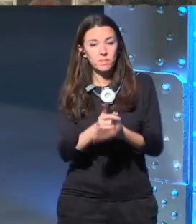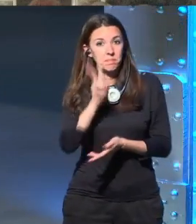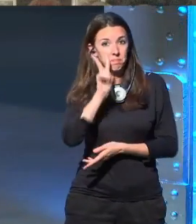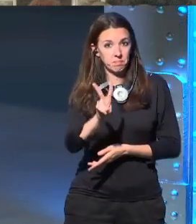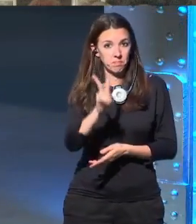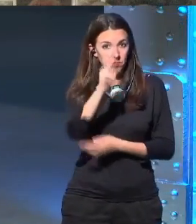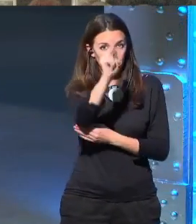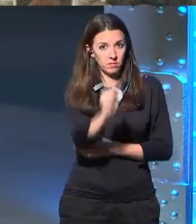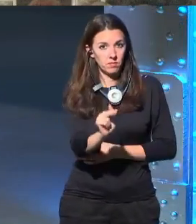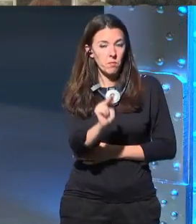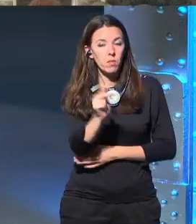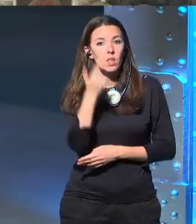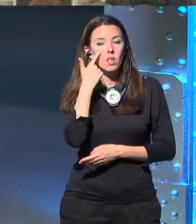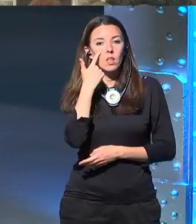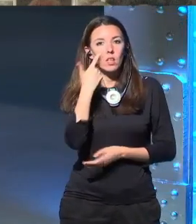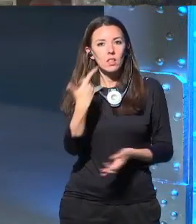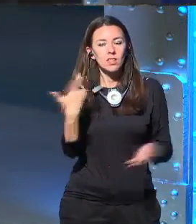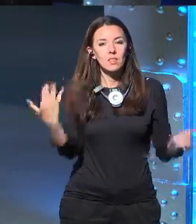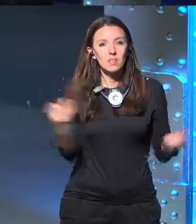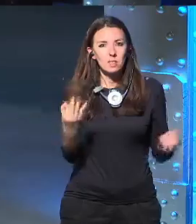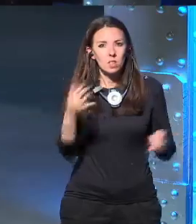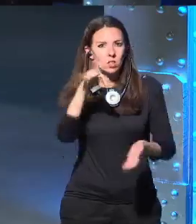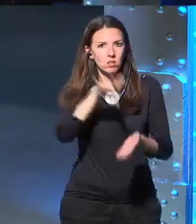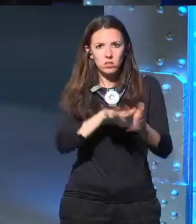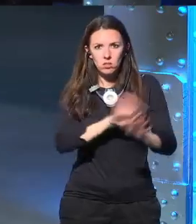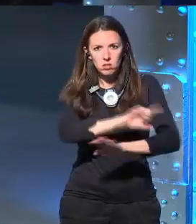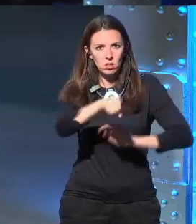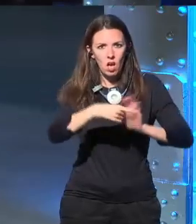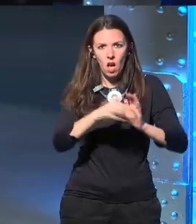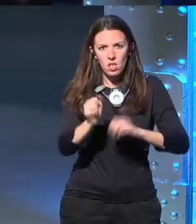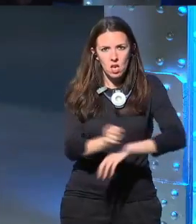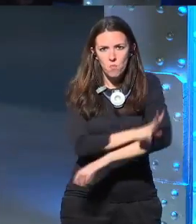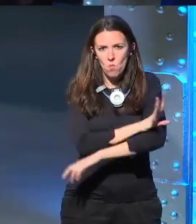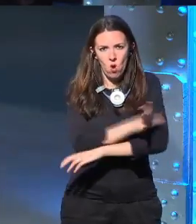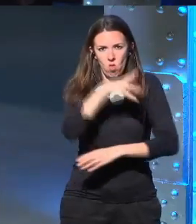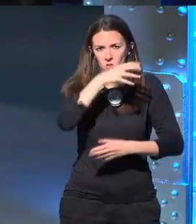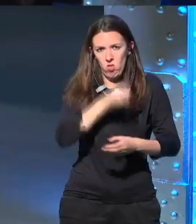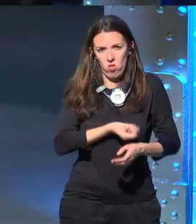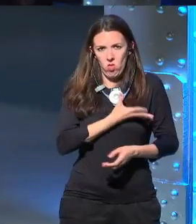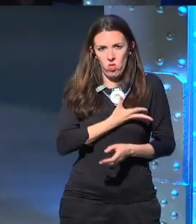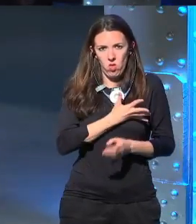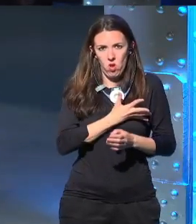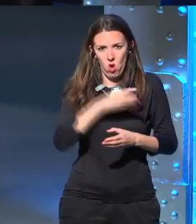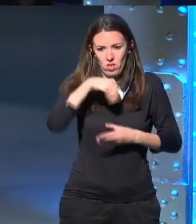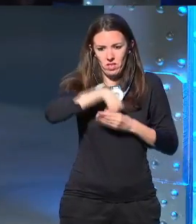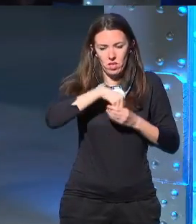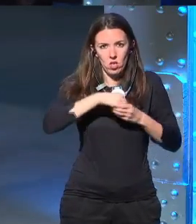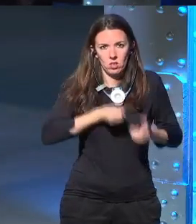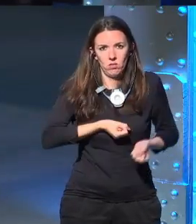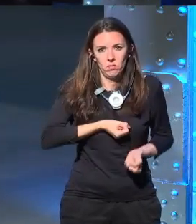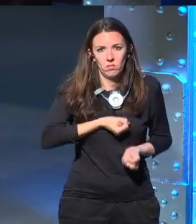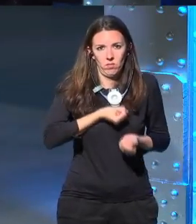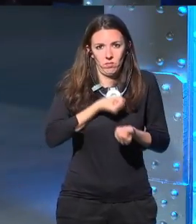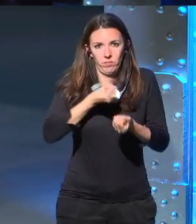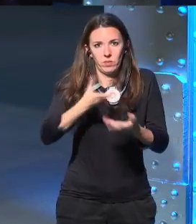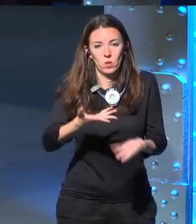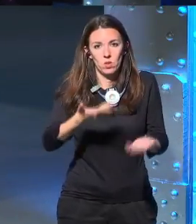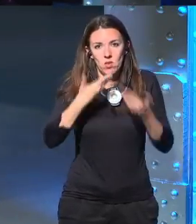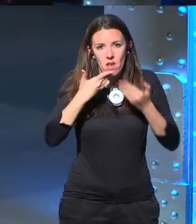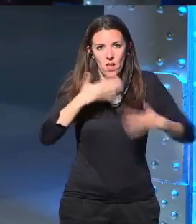wealth of emotion, inner emotion reflected by outward expression, his strength. But